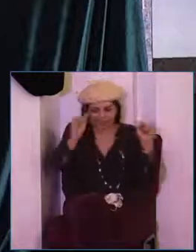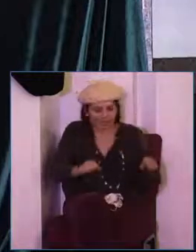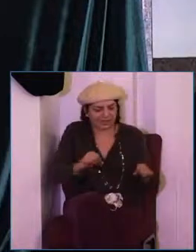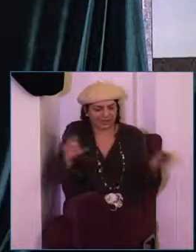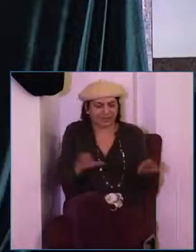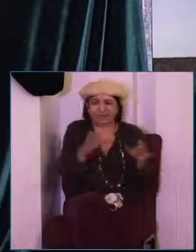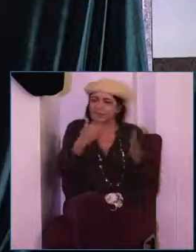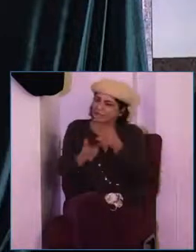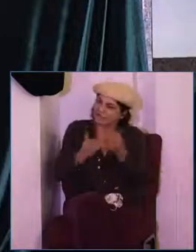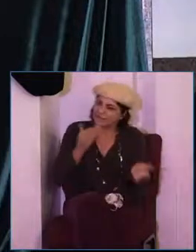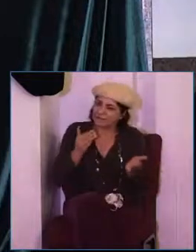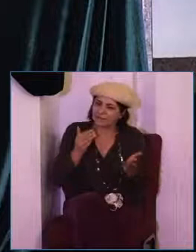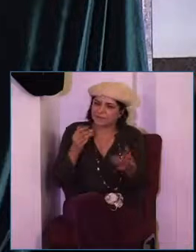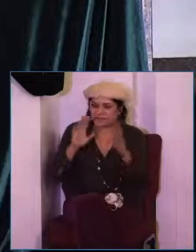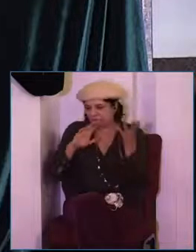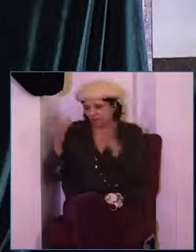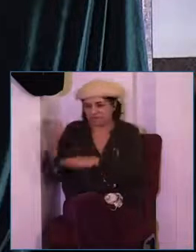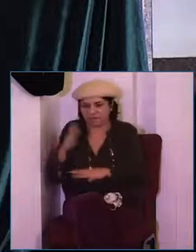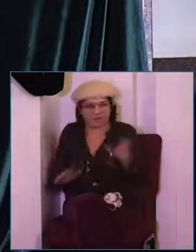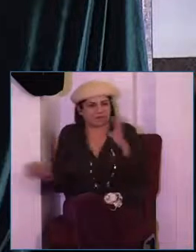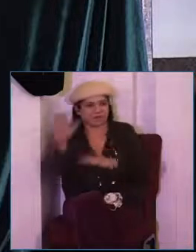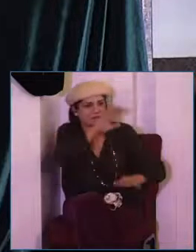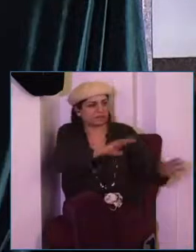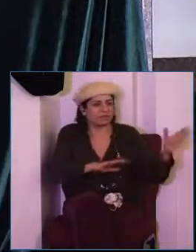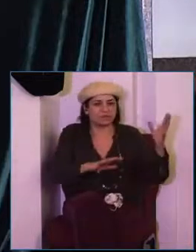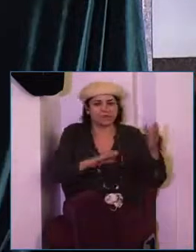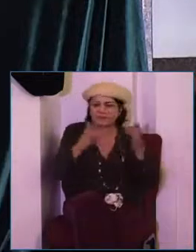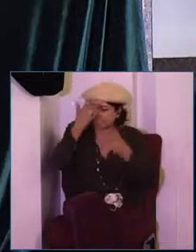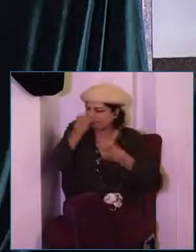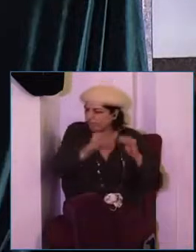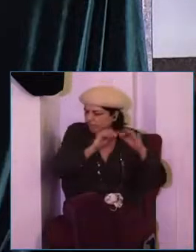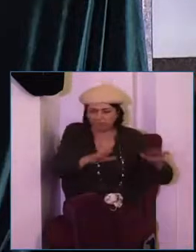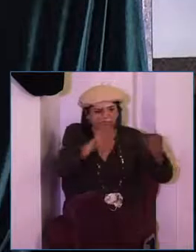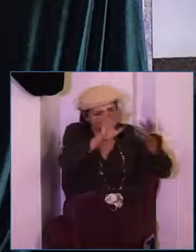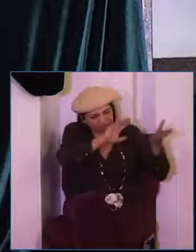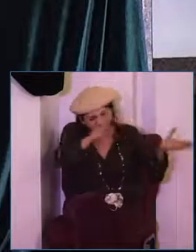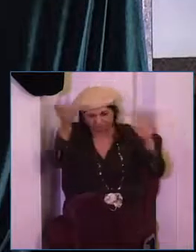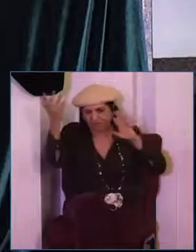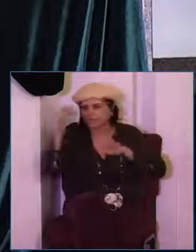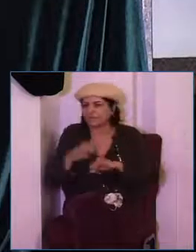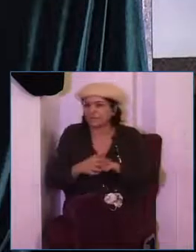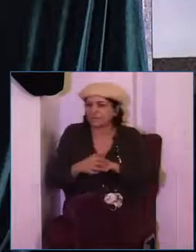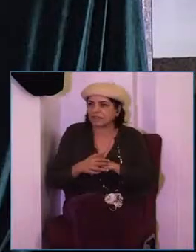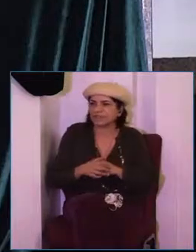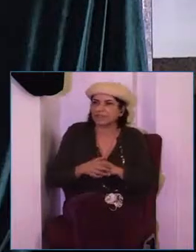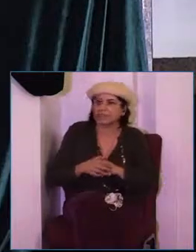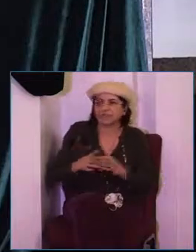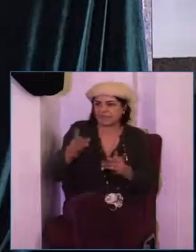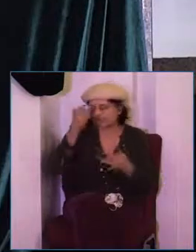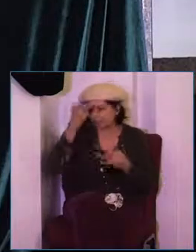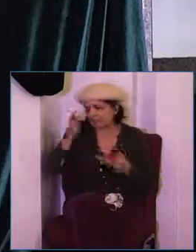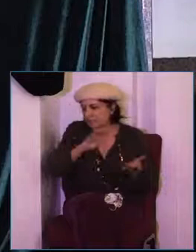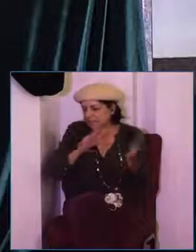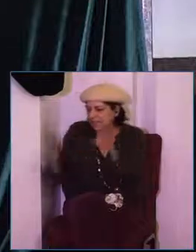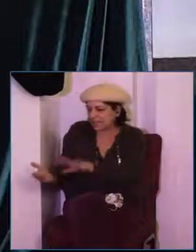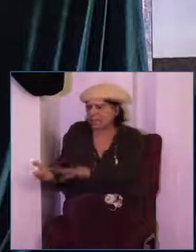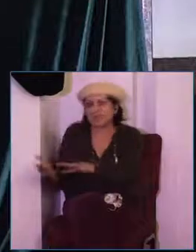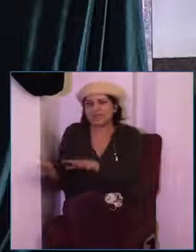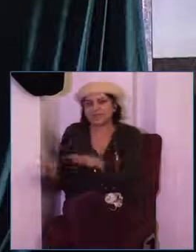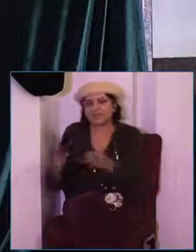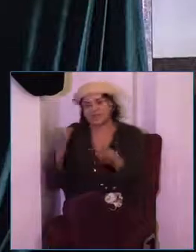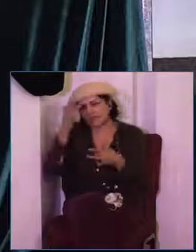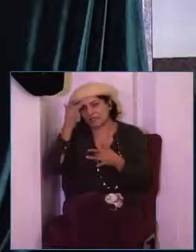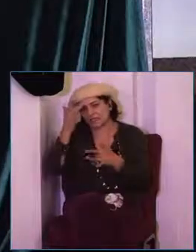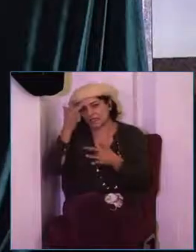us. In spite of a pandemic, in spite of death, in spite of illness. I told you